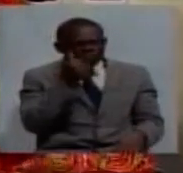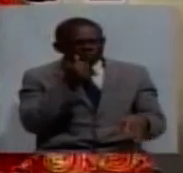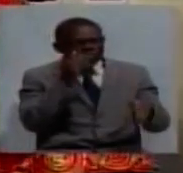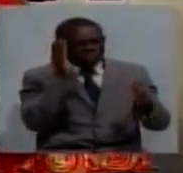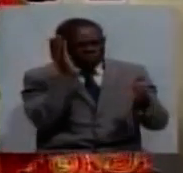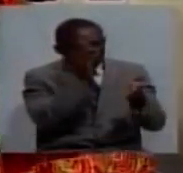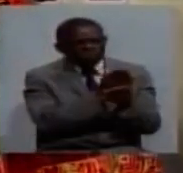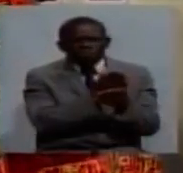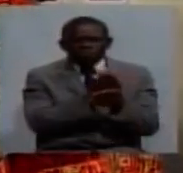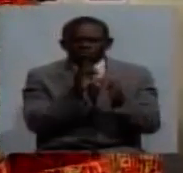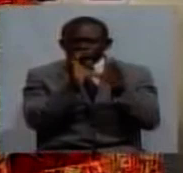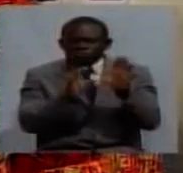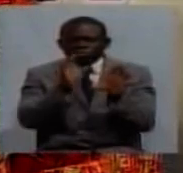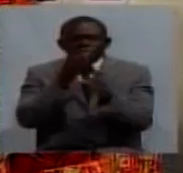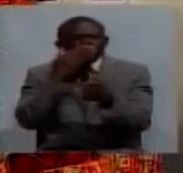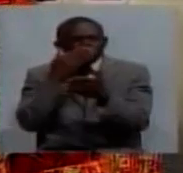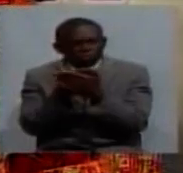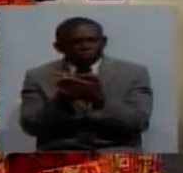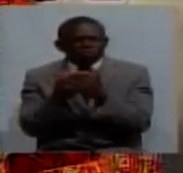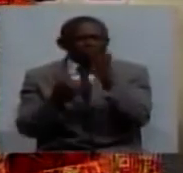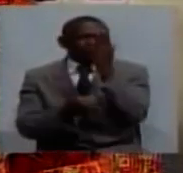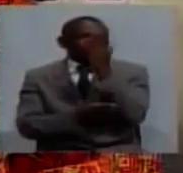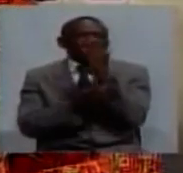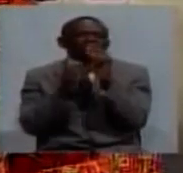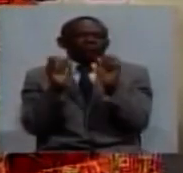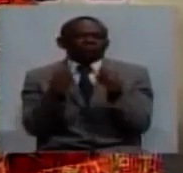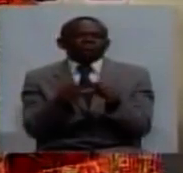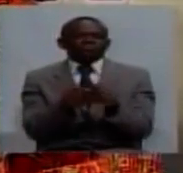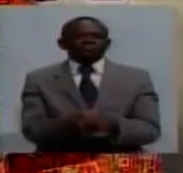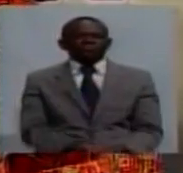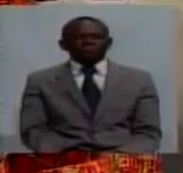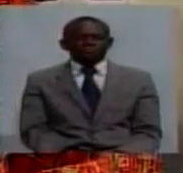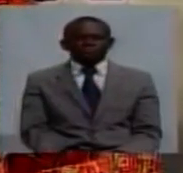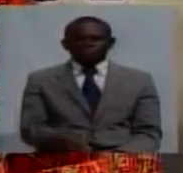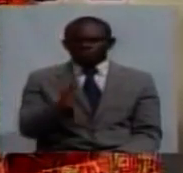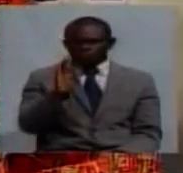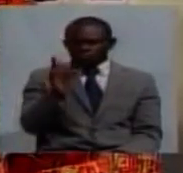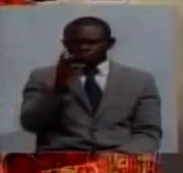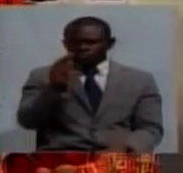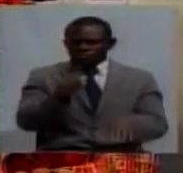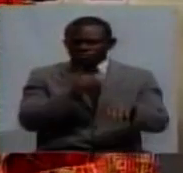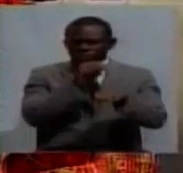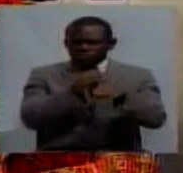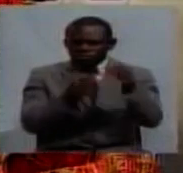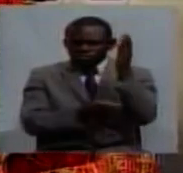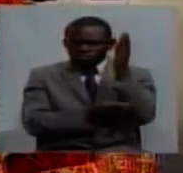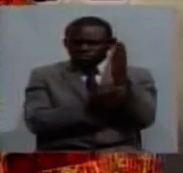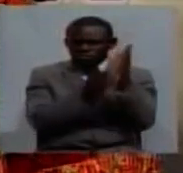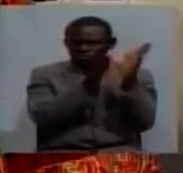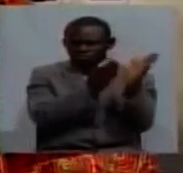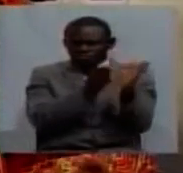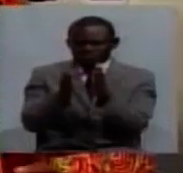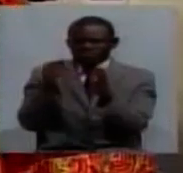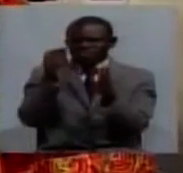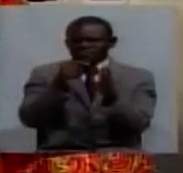So one of the chapters in the 7th National Development Plan in its early stages was asking, who are we as a people? And